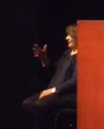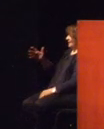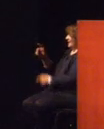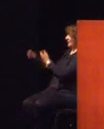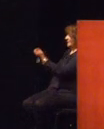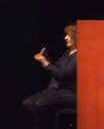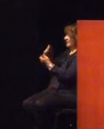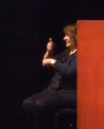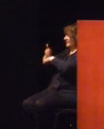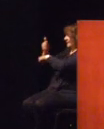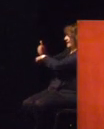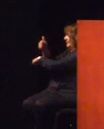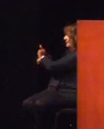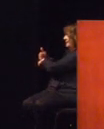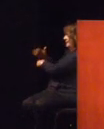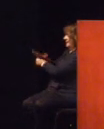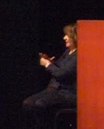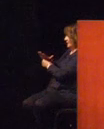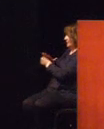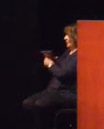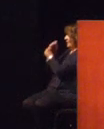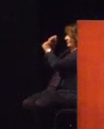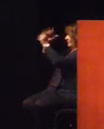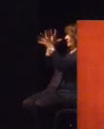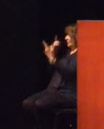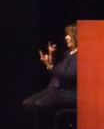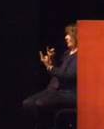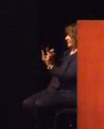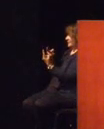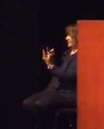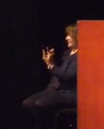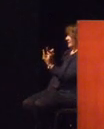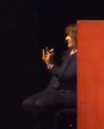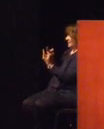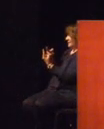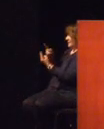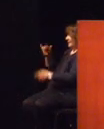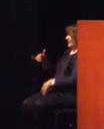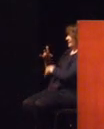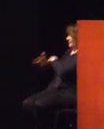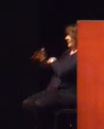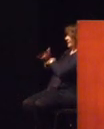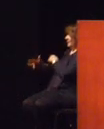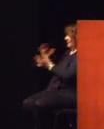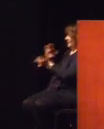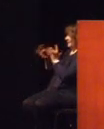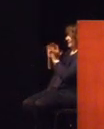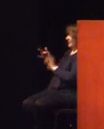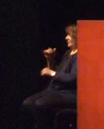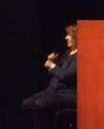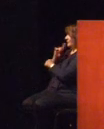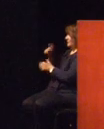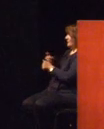detail laid out in our local vision goals document, and that's available on the website, and we'll make